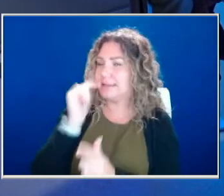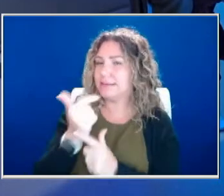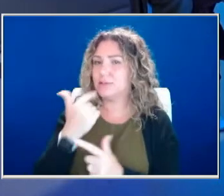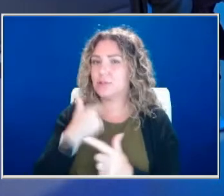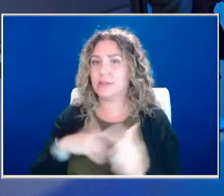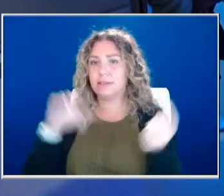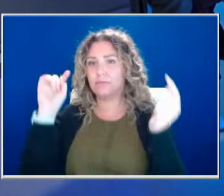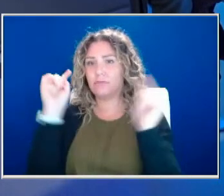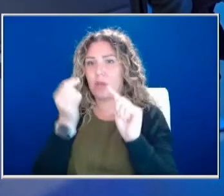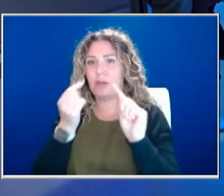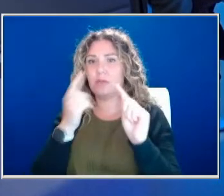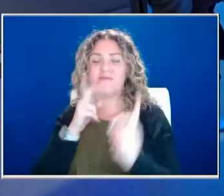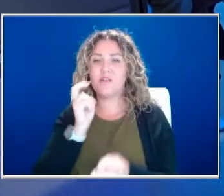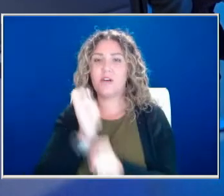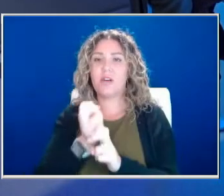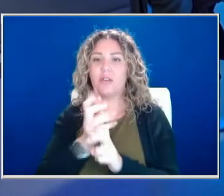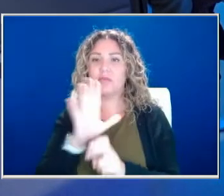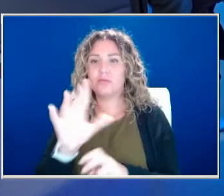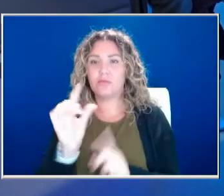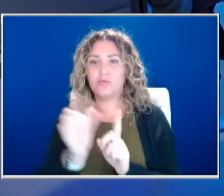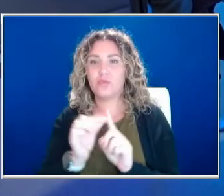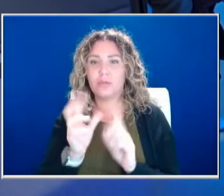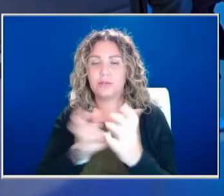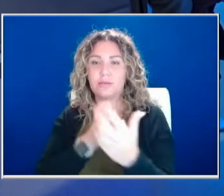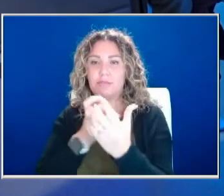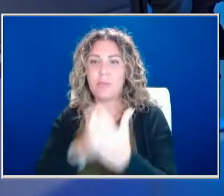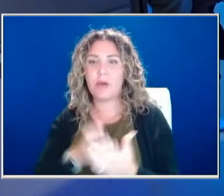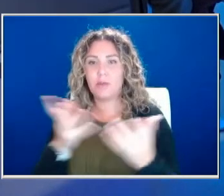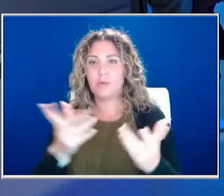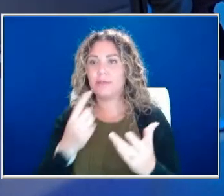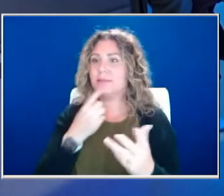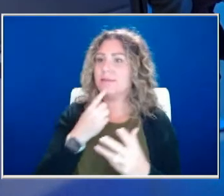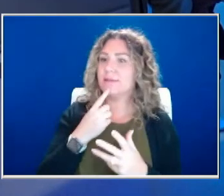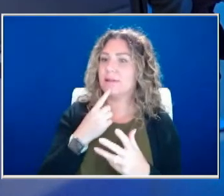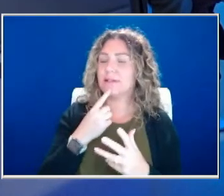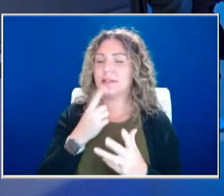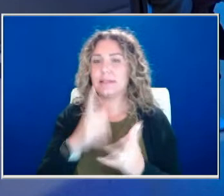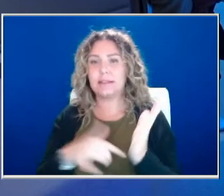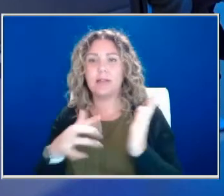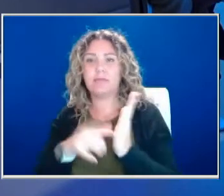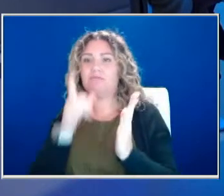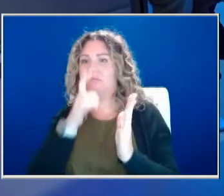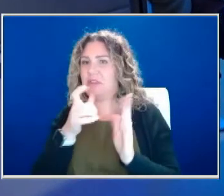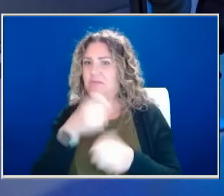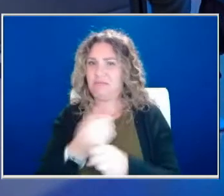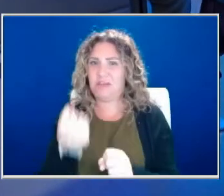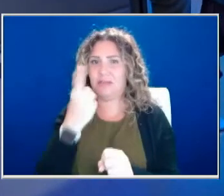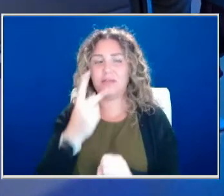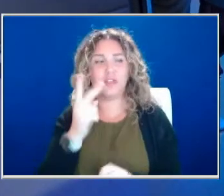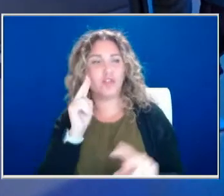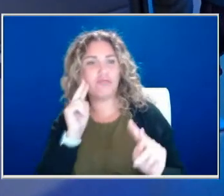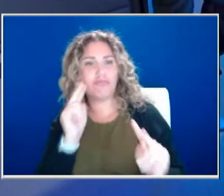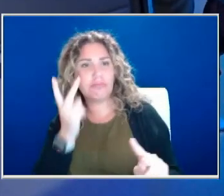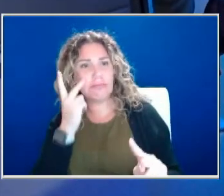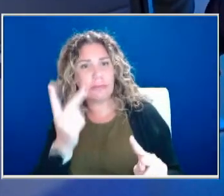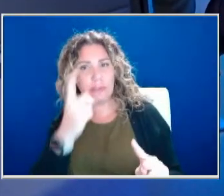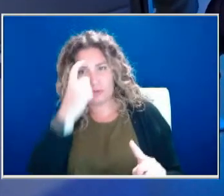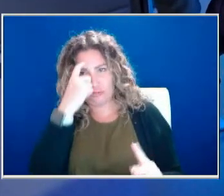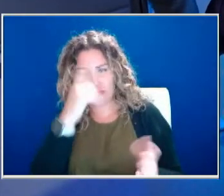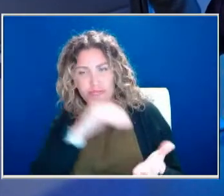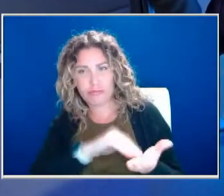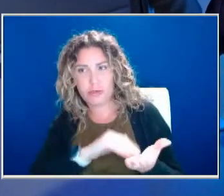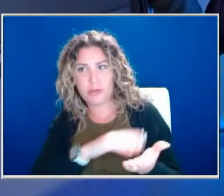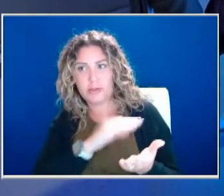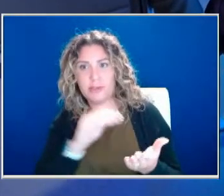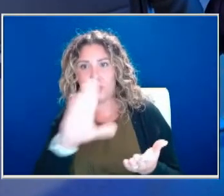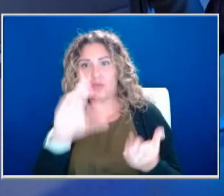her words to match up to what she's trying to say. Sometimes she doesn't make sense. She sees a neurologist and says it's her migraines,